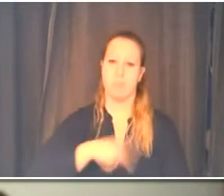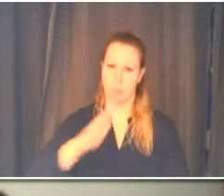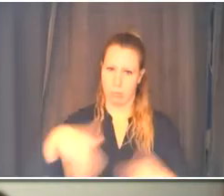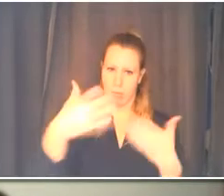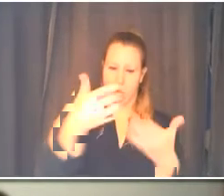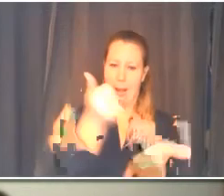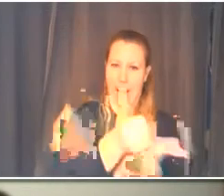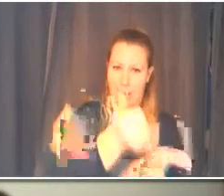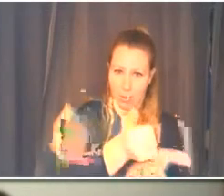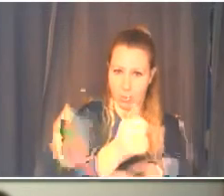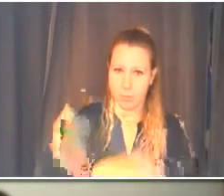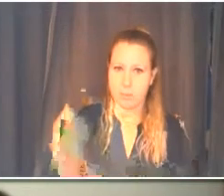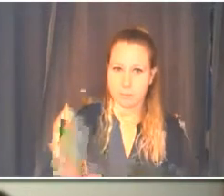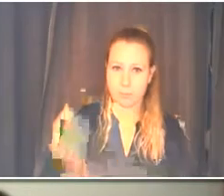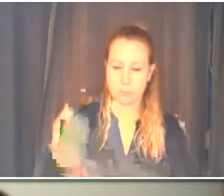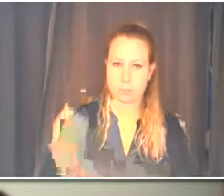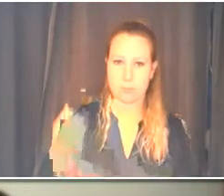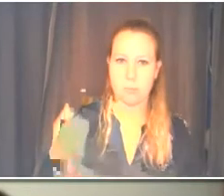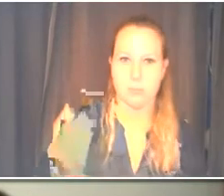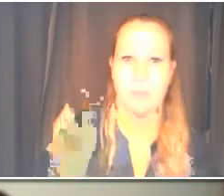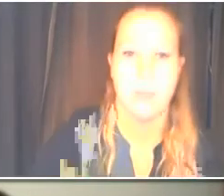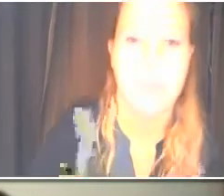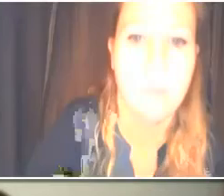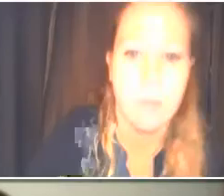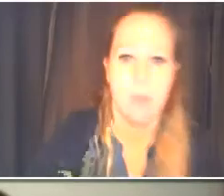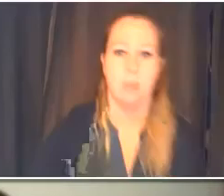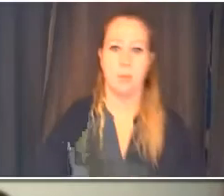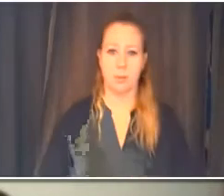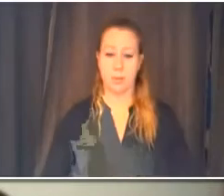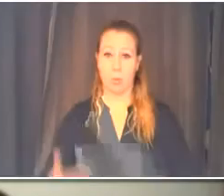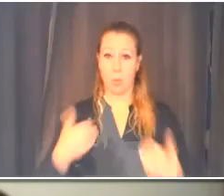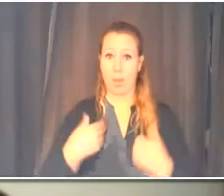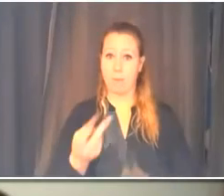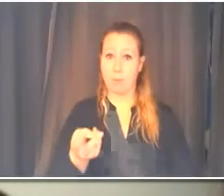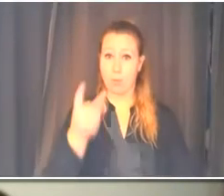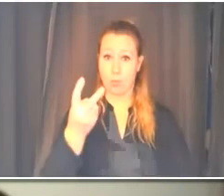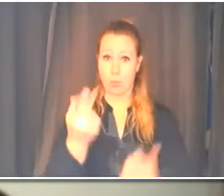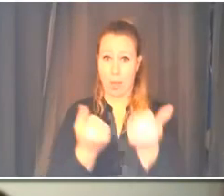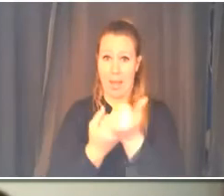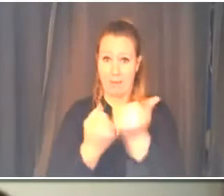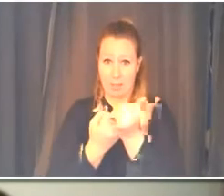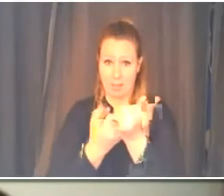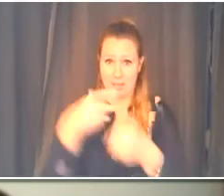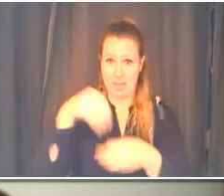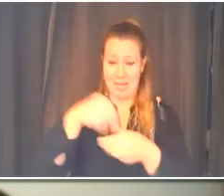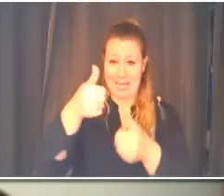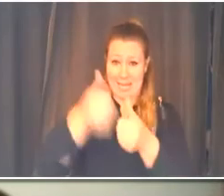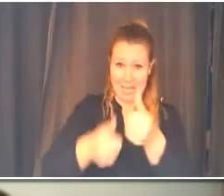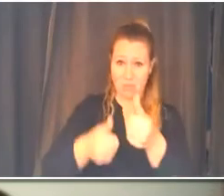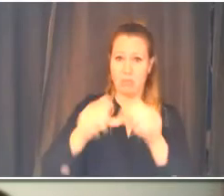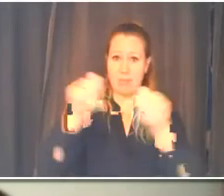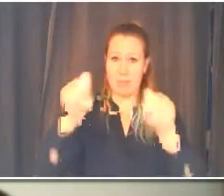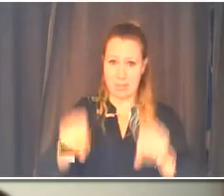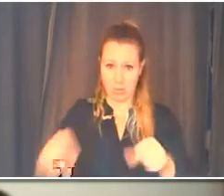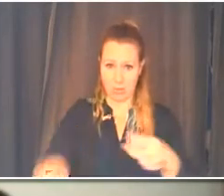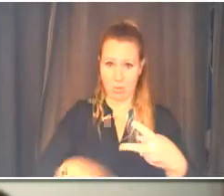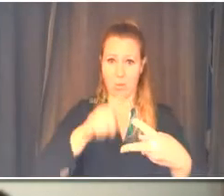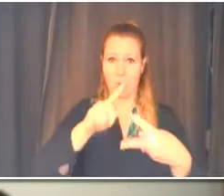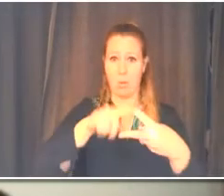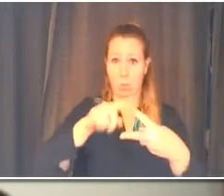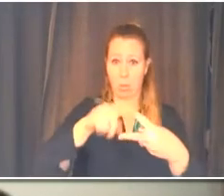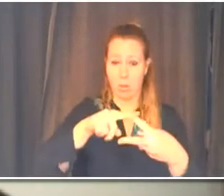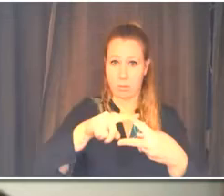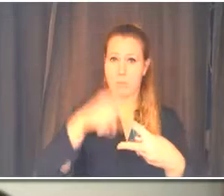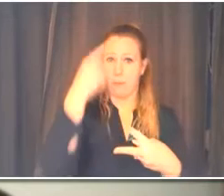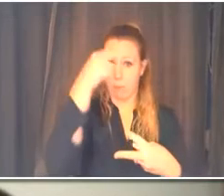trauma that rbat her victims of crime particularly domestic violence crime our victim Advocates have also been